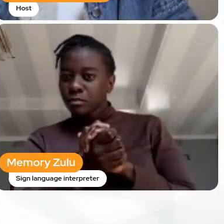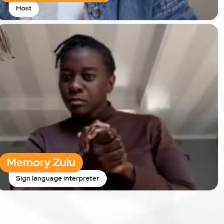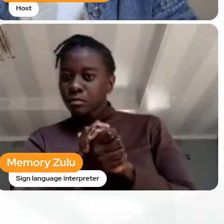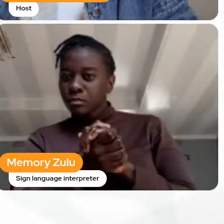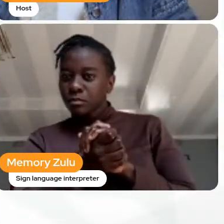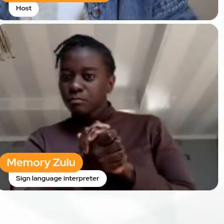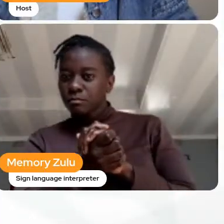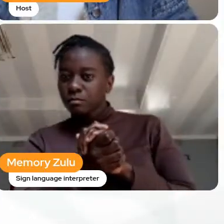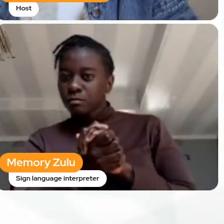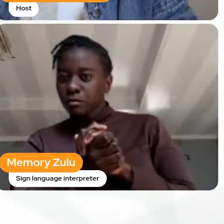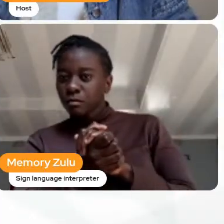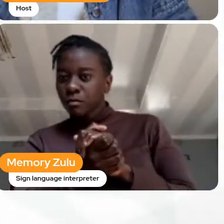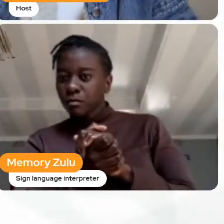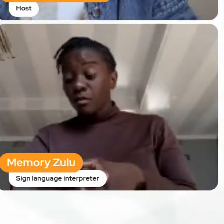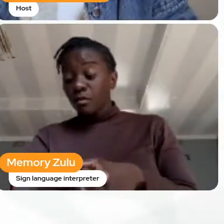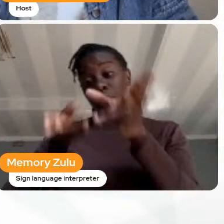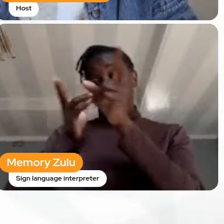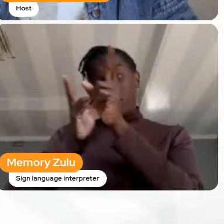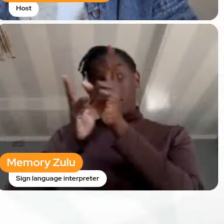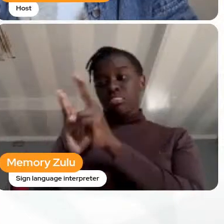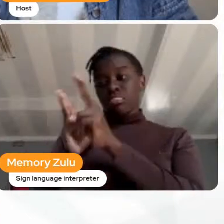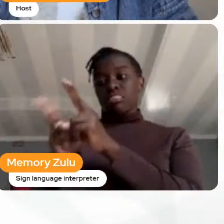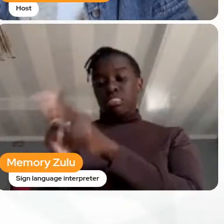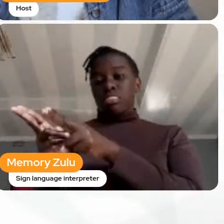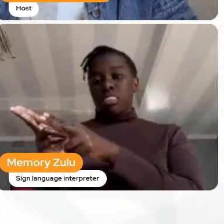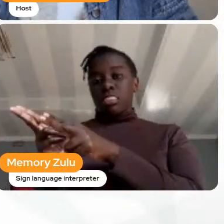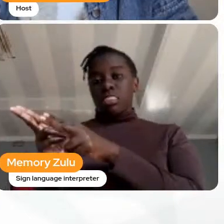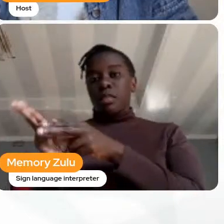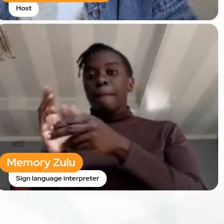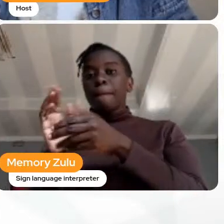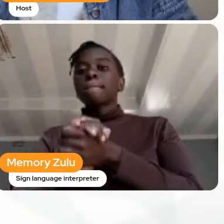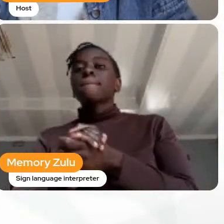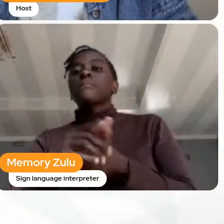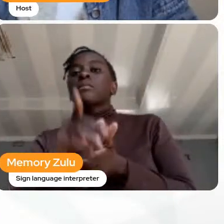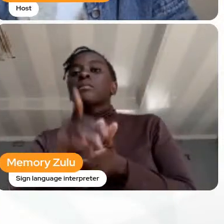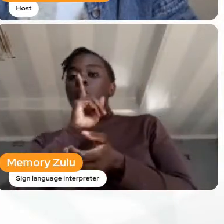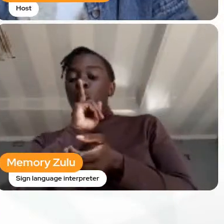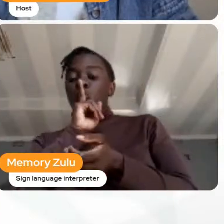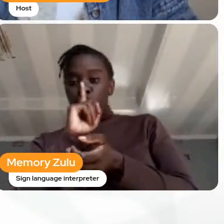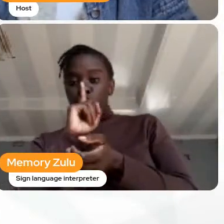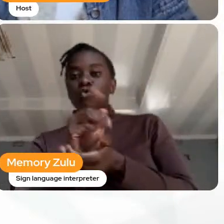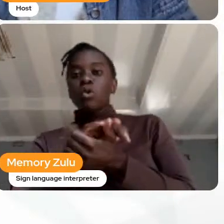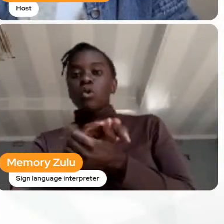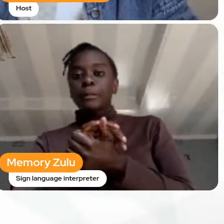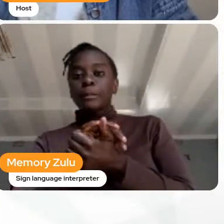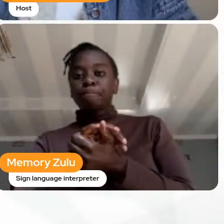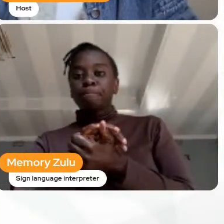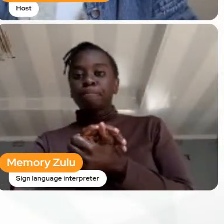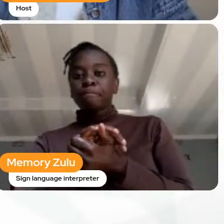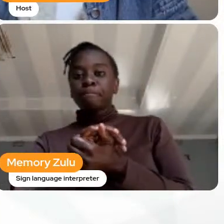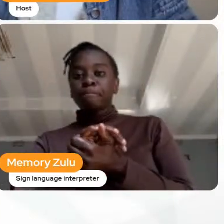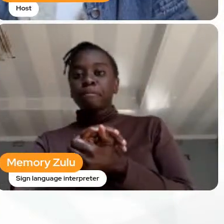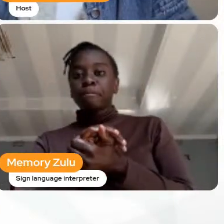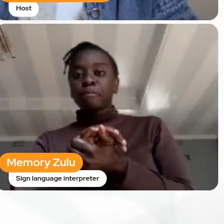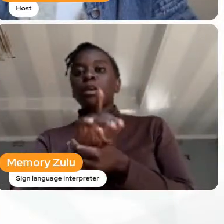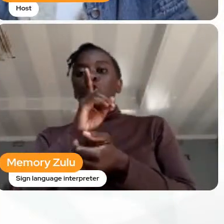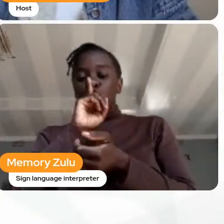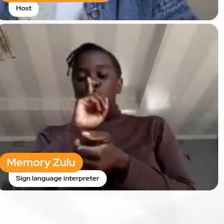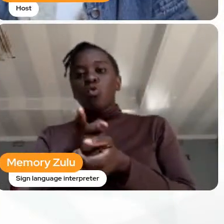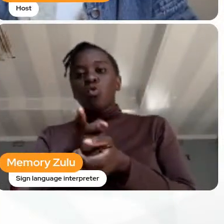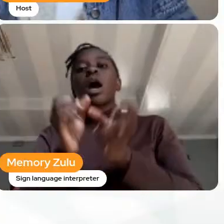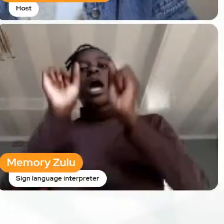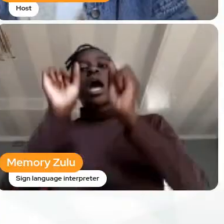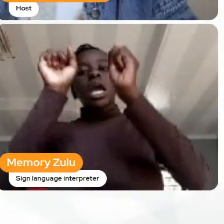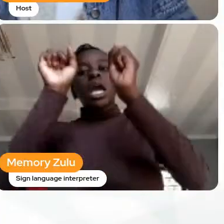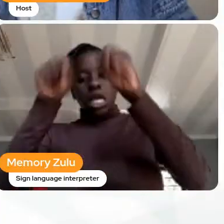sexually transmitted disease affecting the urinary system. Then you are going to have a UTI. So let me take for an instance